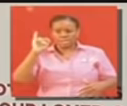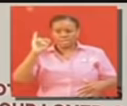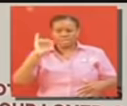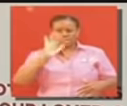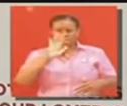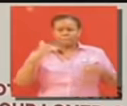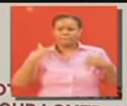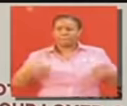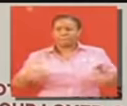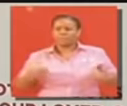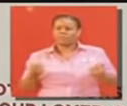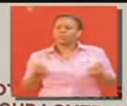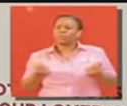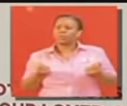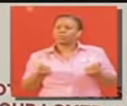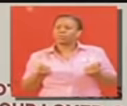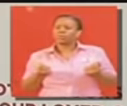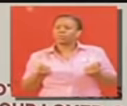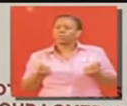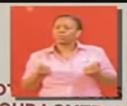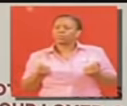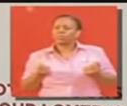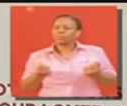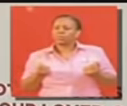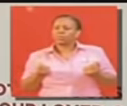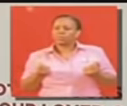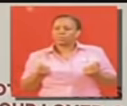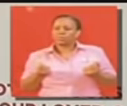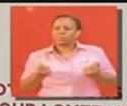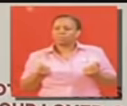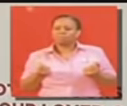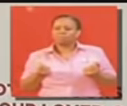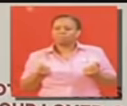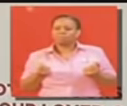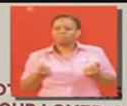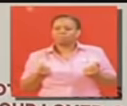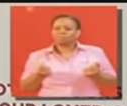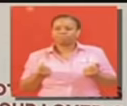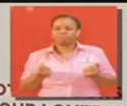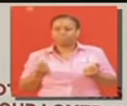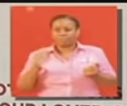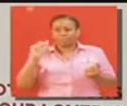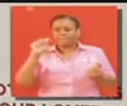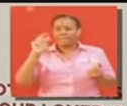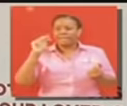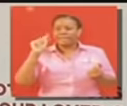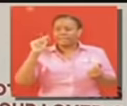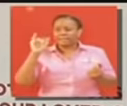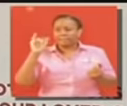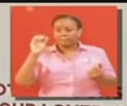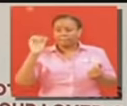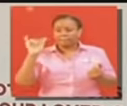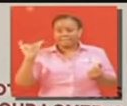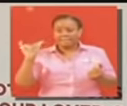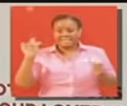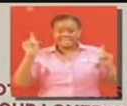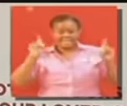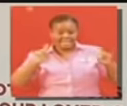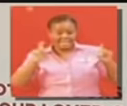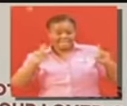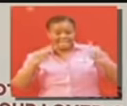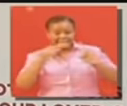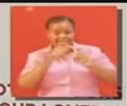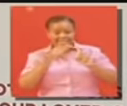an antibody test will show up as negative in the initial phases of any acute viral illness. In fact,